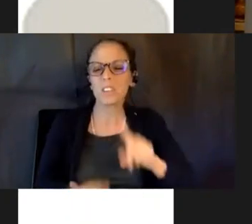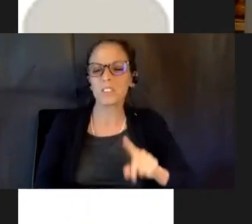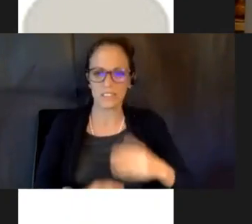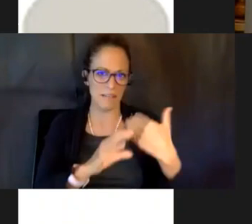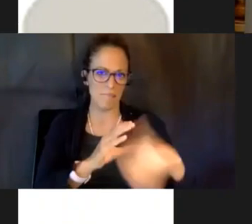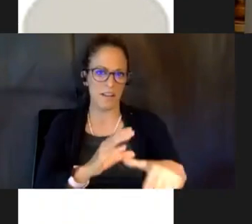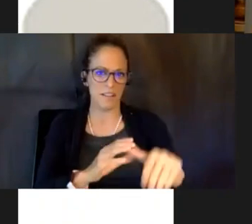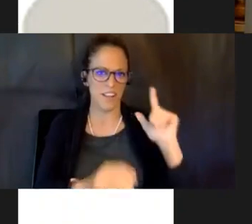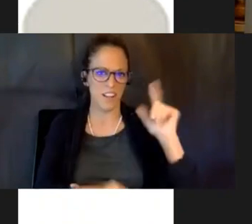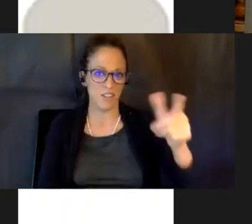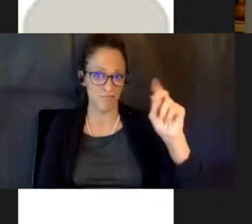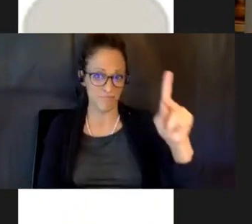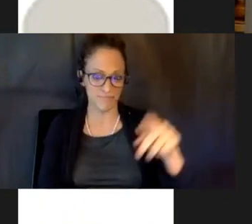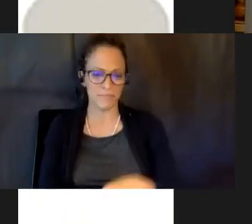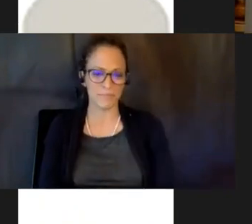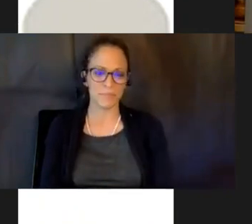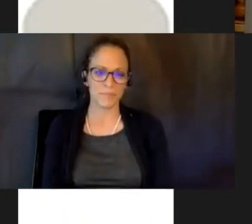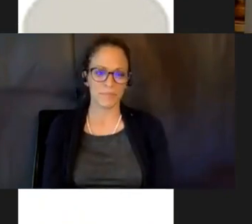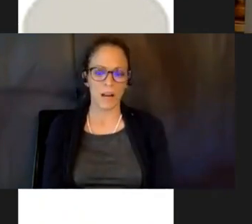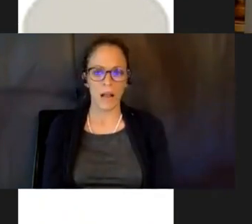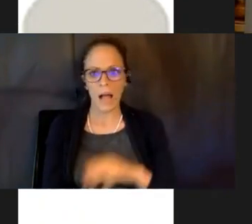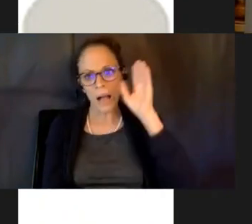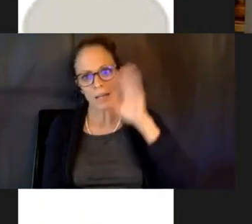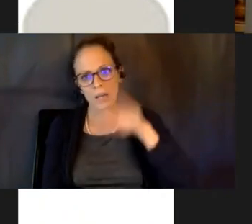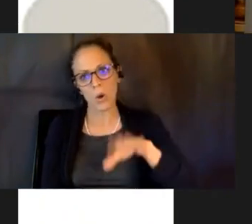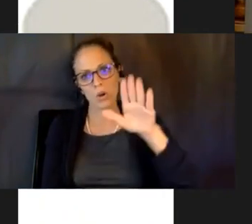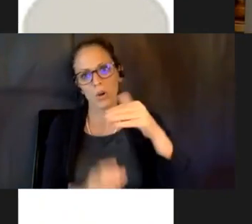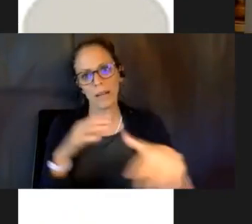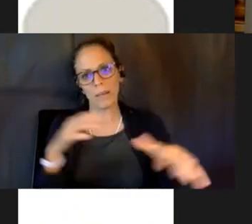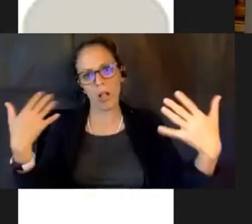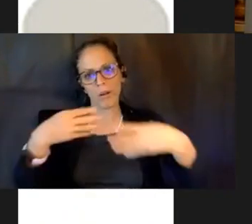email, in your already fraught email.